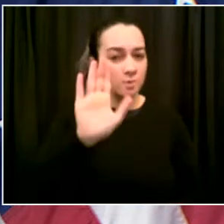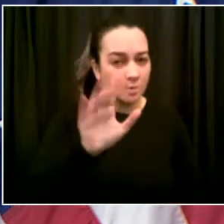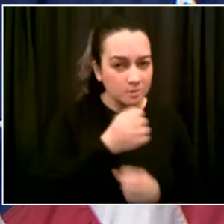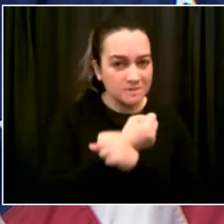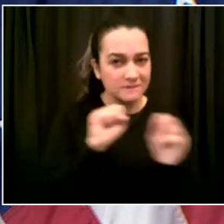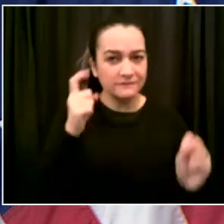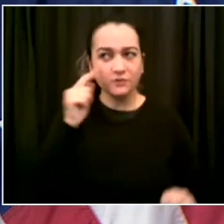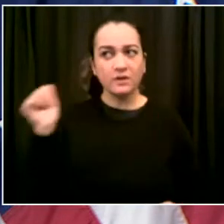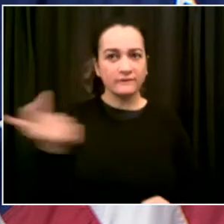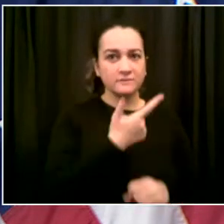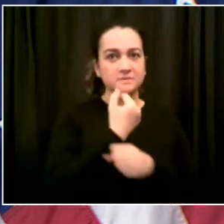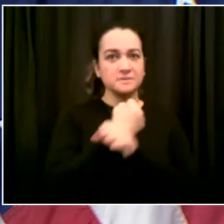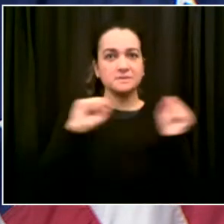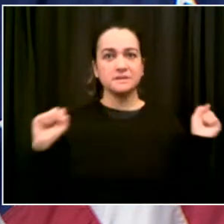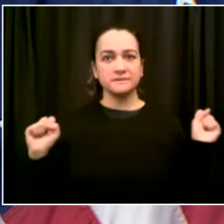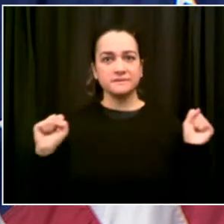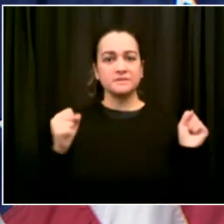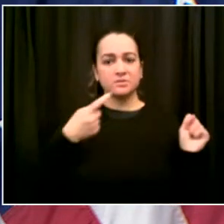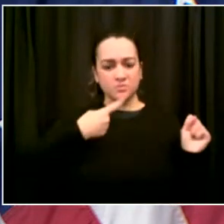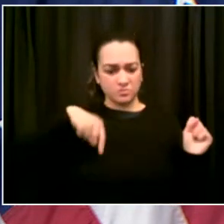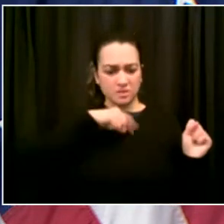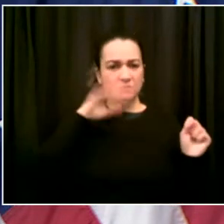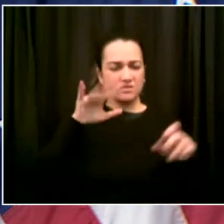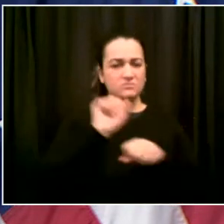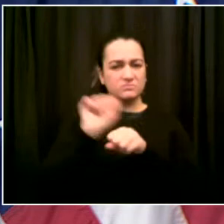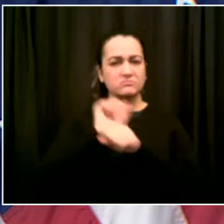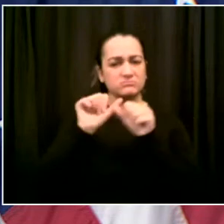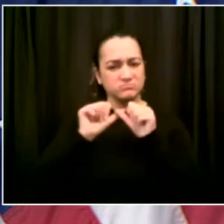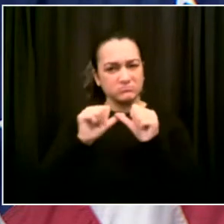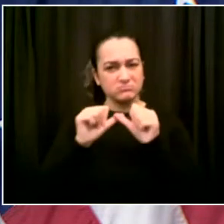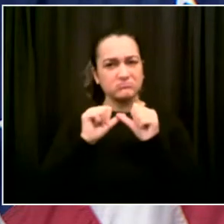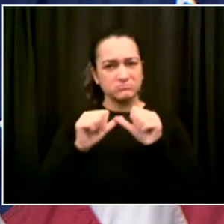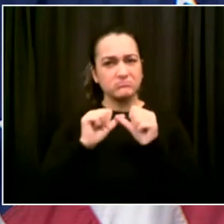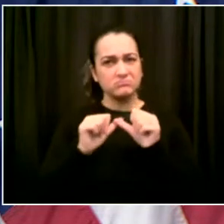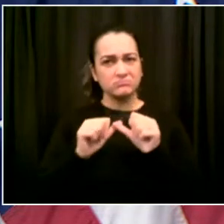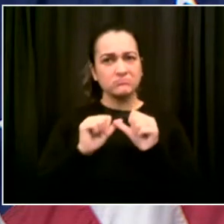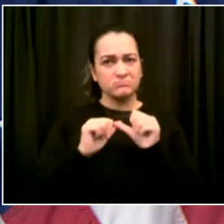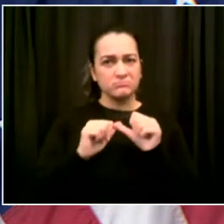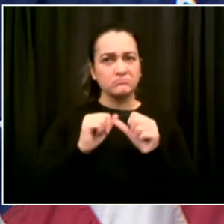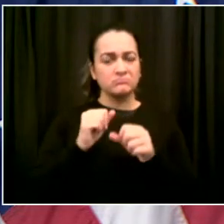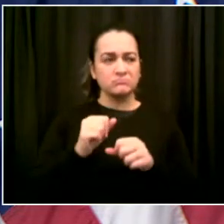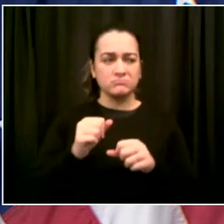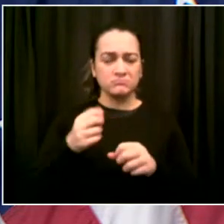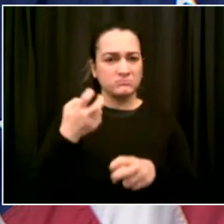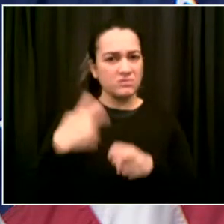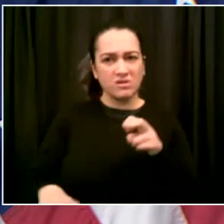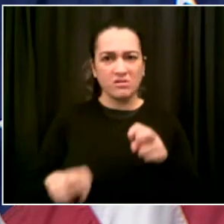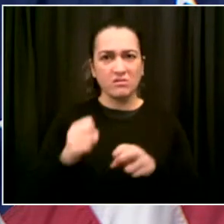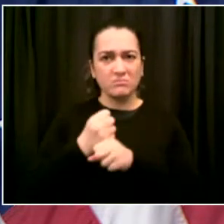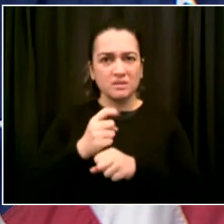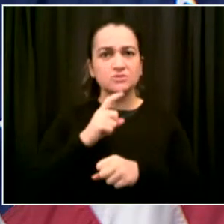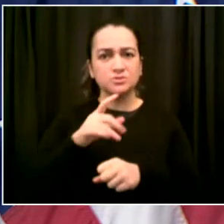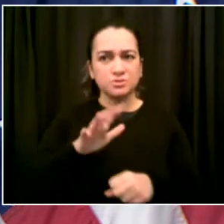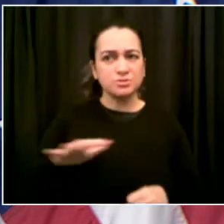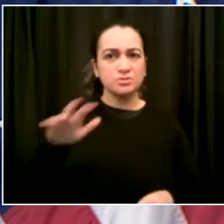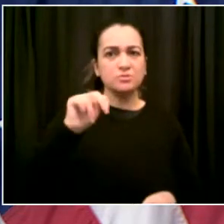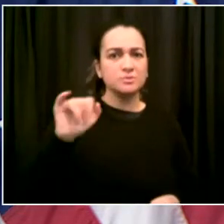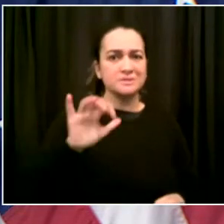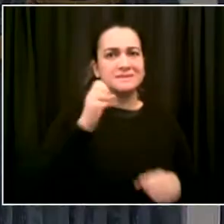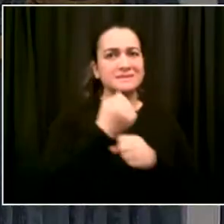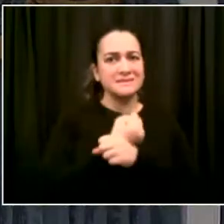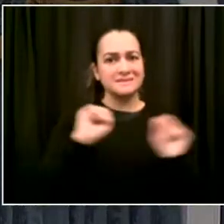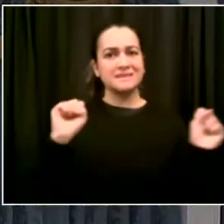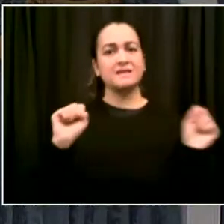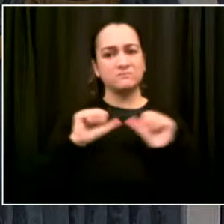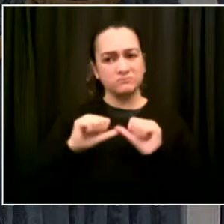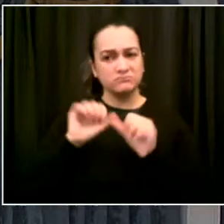men and women of the Department of Sanitation, they are heroes. And they're out there right now fighting to keep this city passable and keep everybody safe. Thank you. Thank